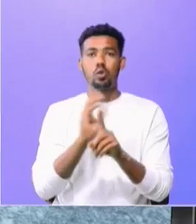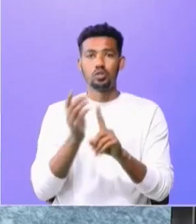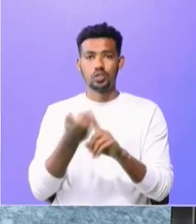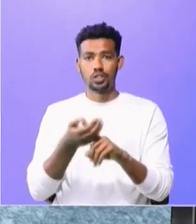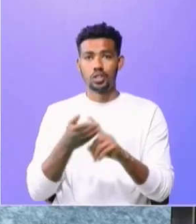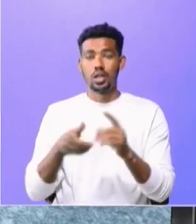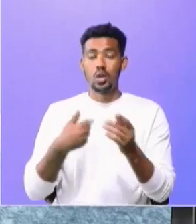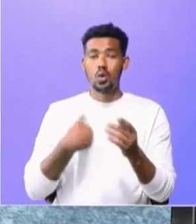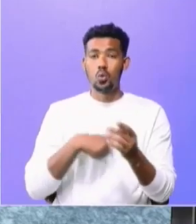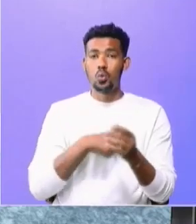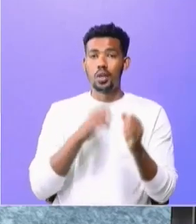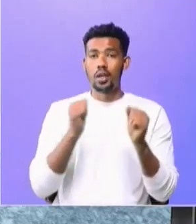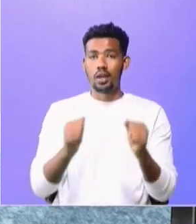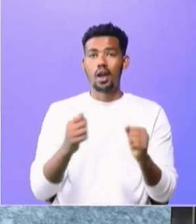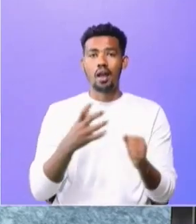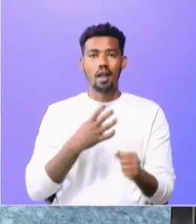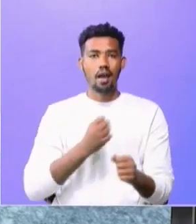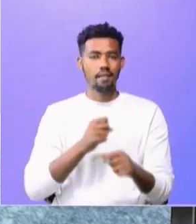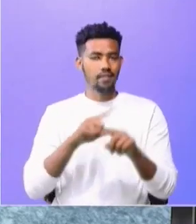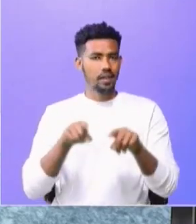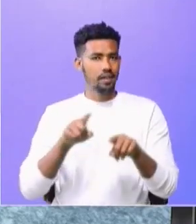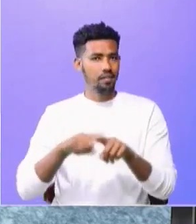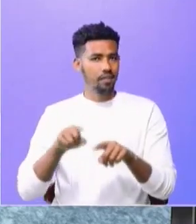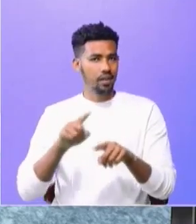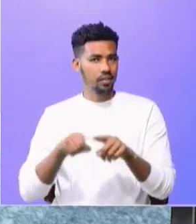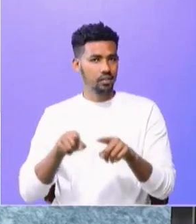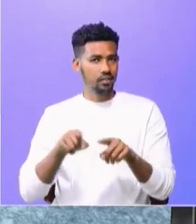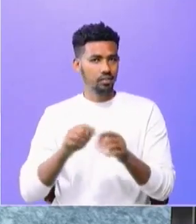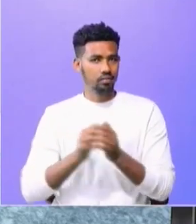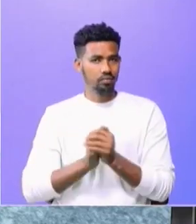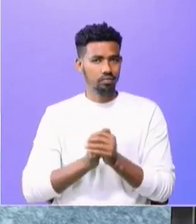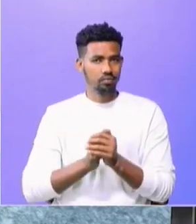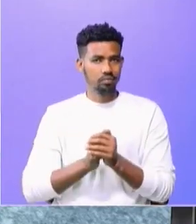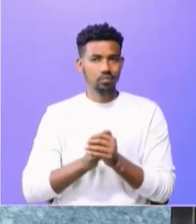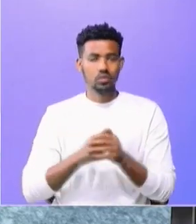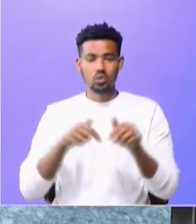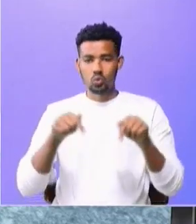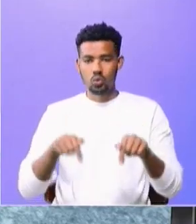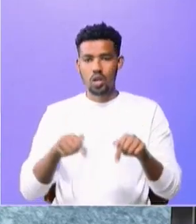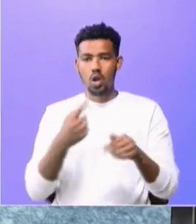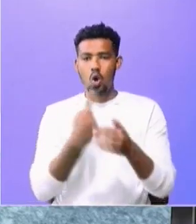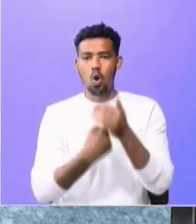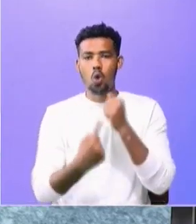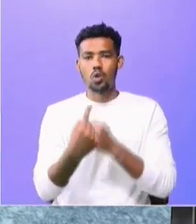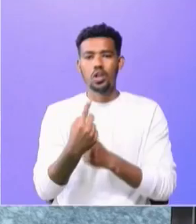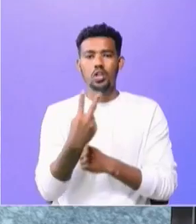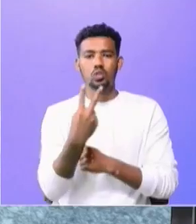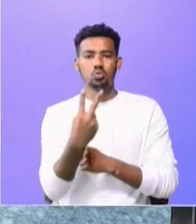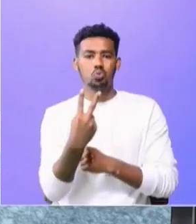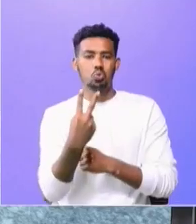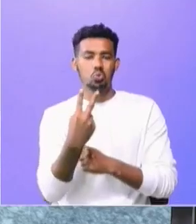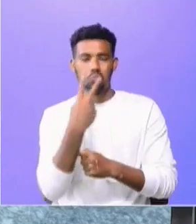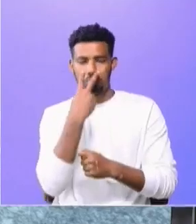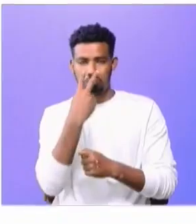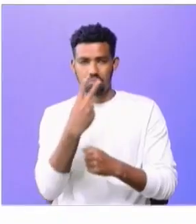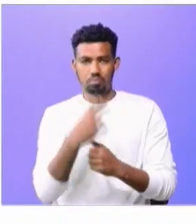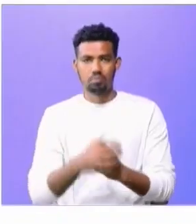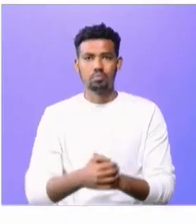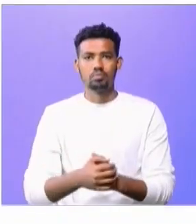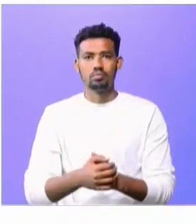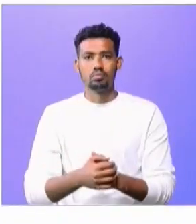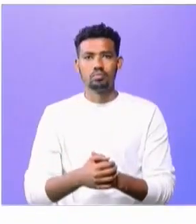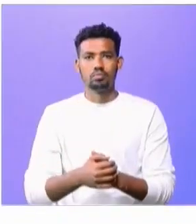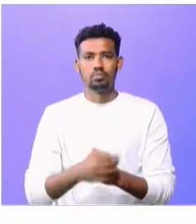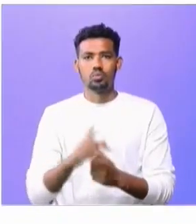have different preposition, but for today, we are going to mention only 3 of them. At,